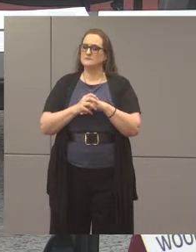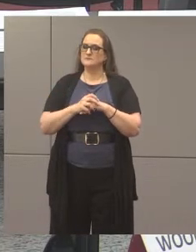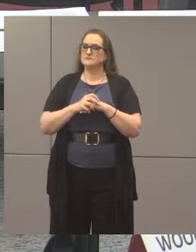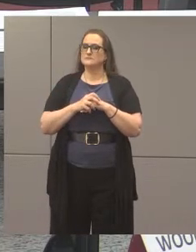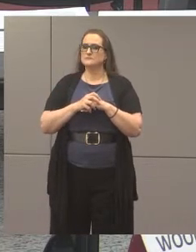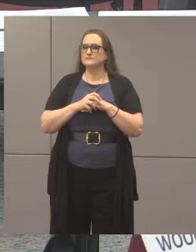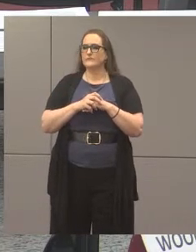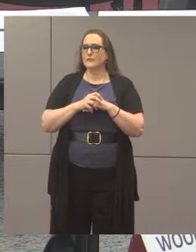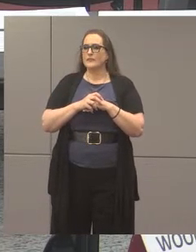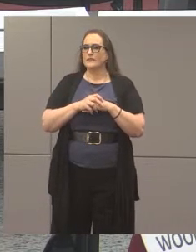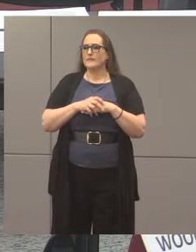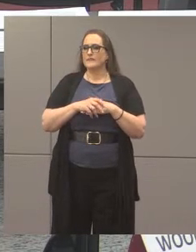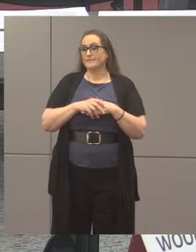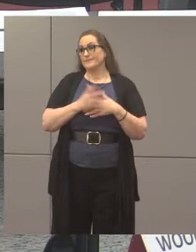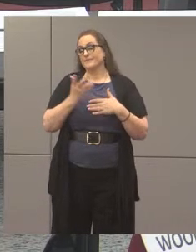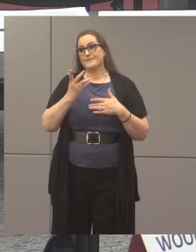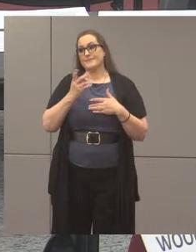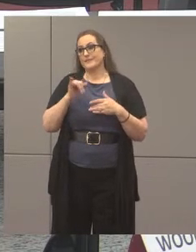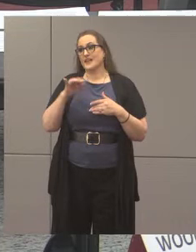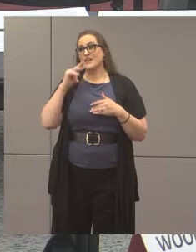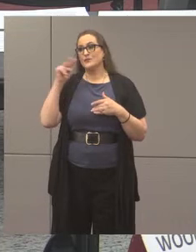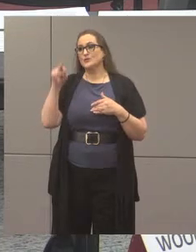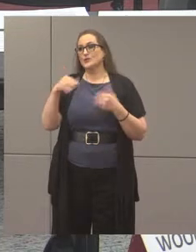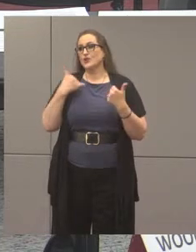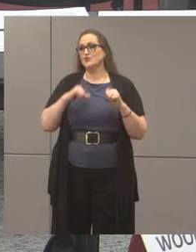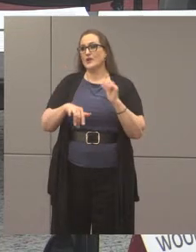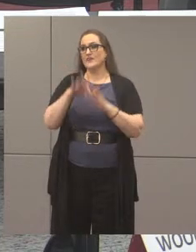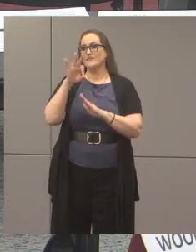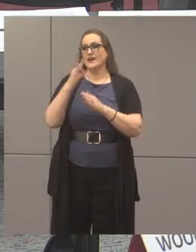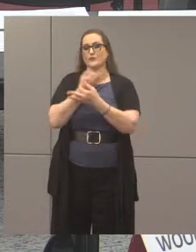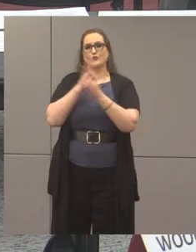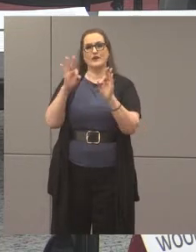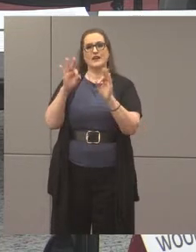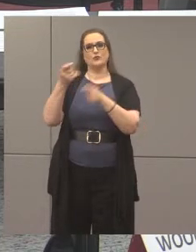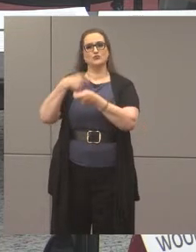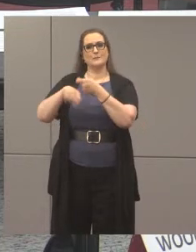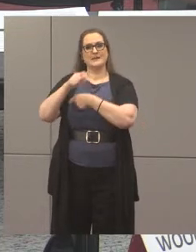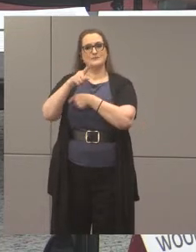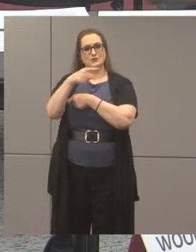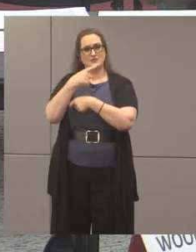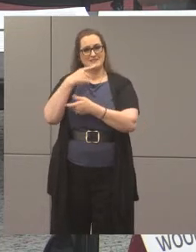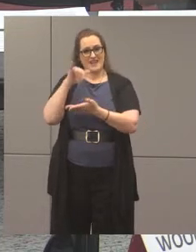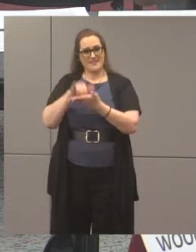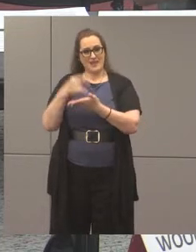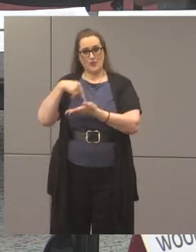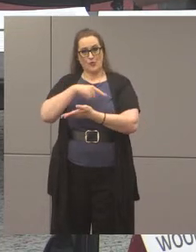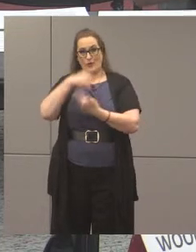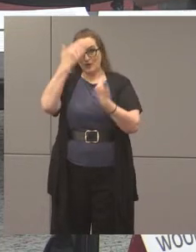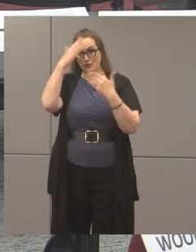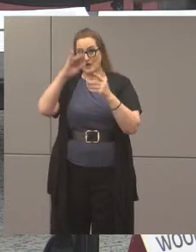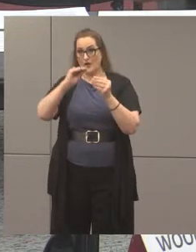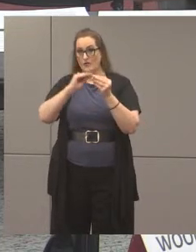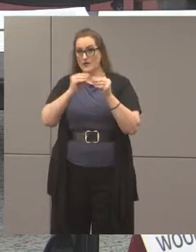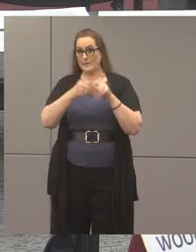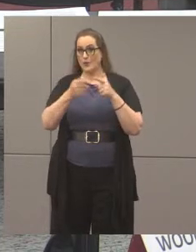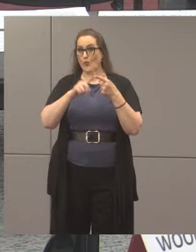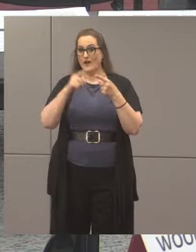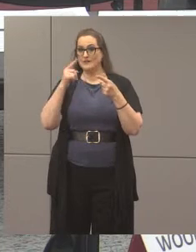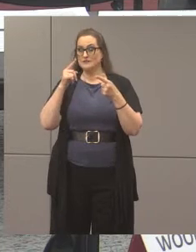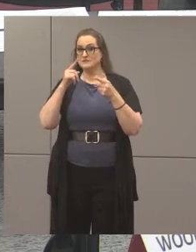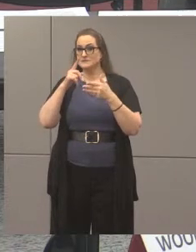And, if you look at trying to find free or replacement, what you're saying is that we don't know, number one, whether the